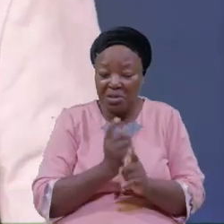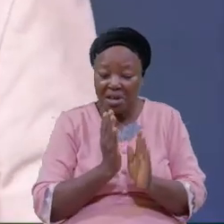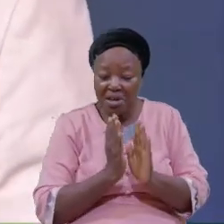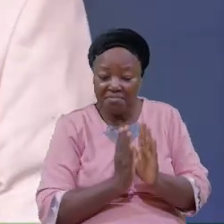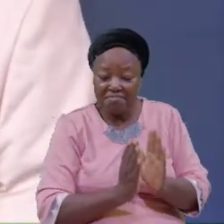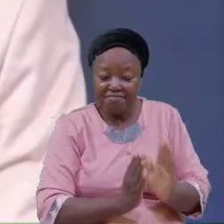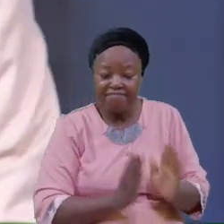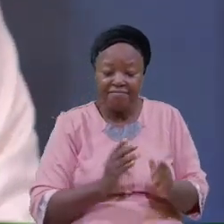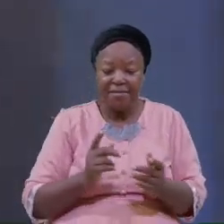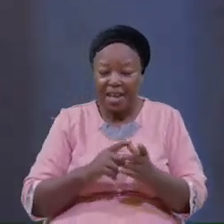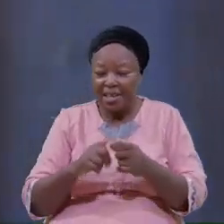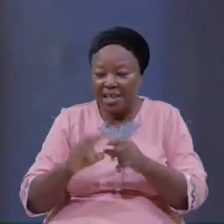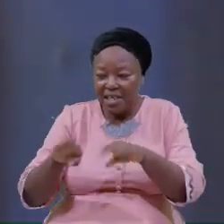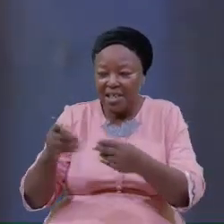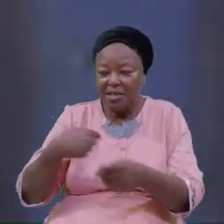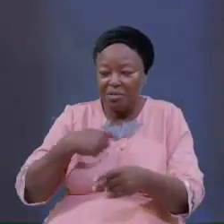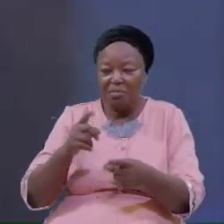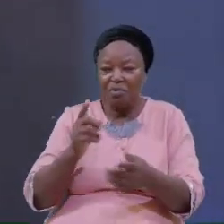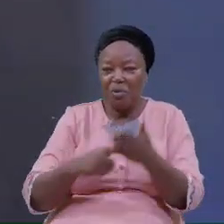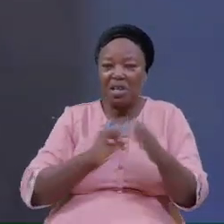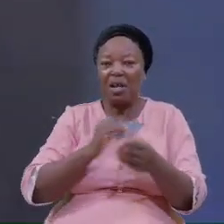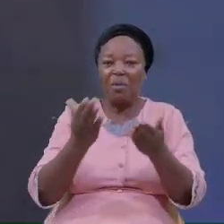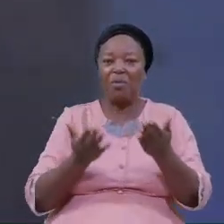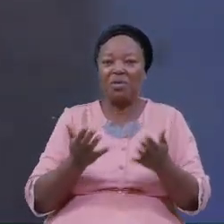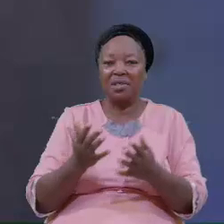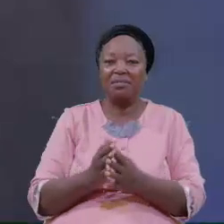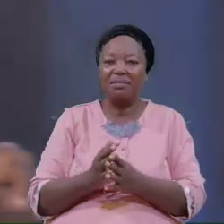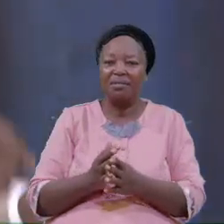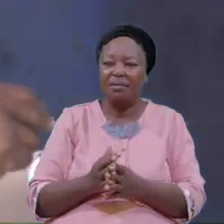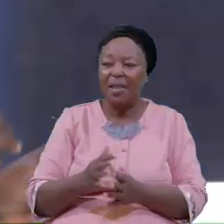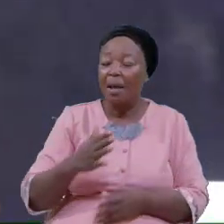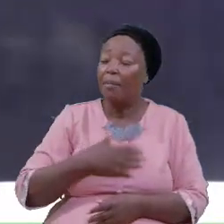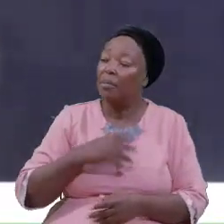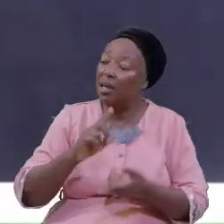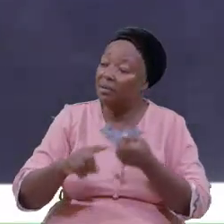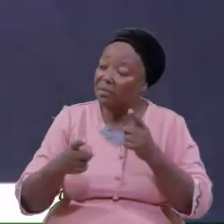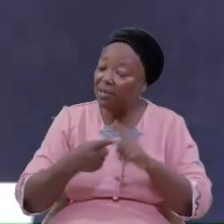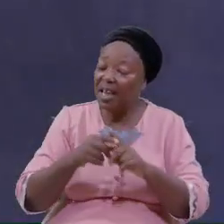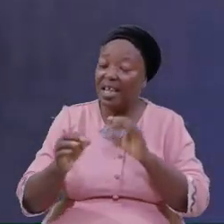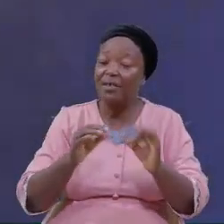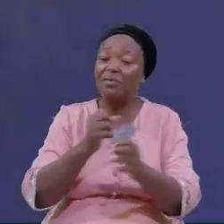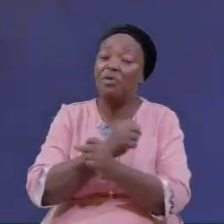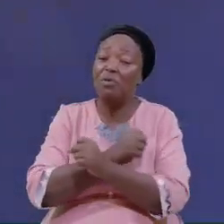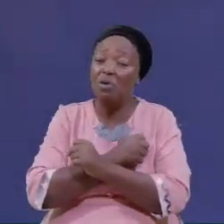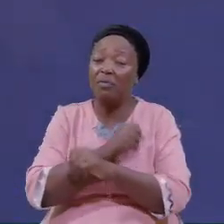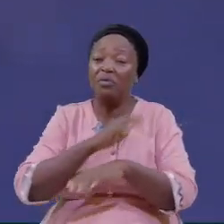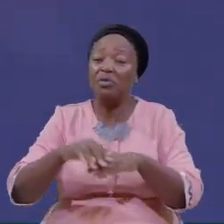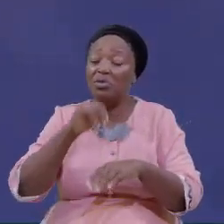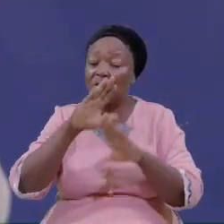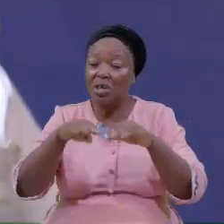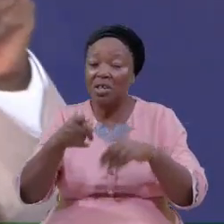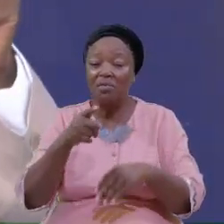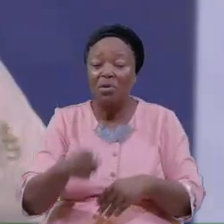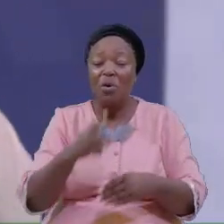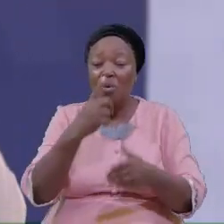want. My friend, if love does not give you what you are looking for, anger